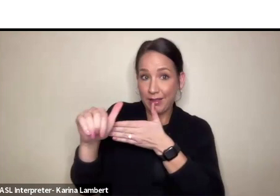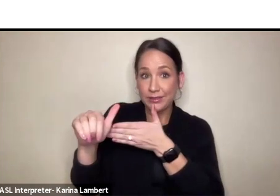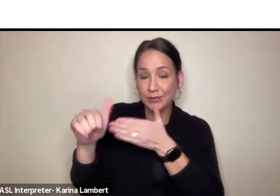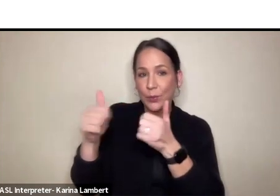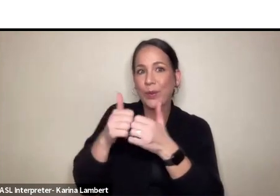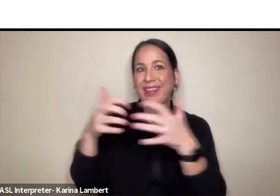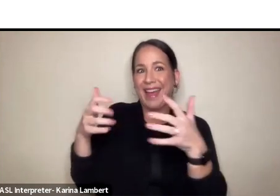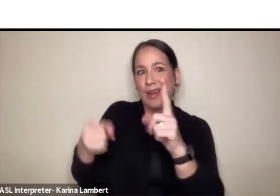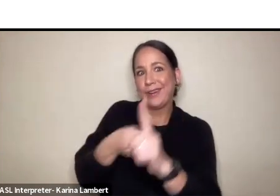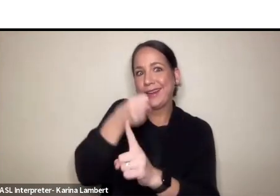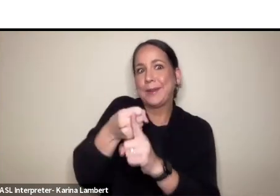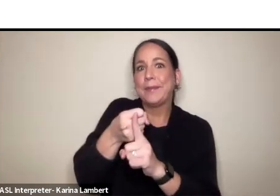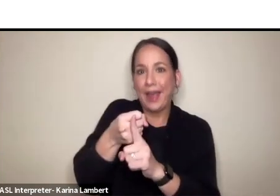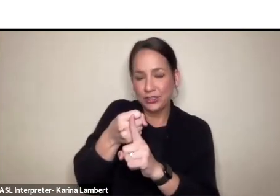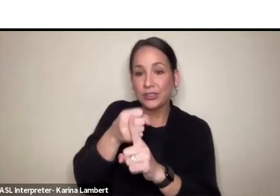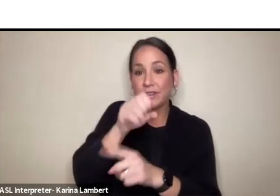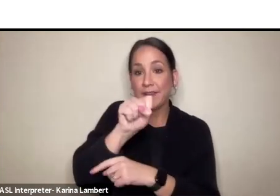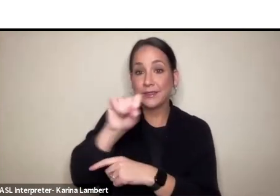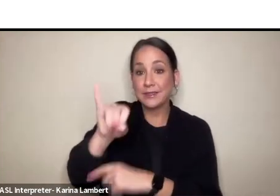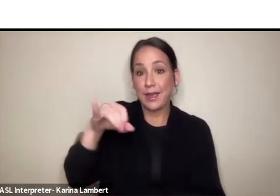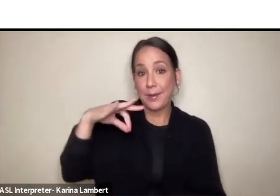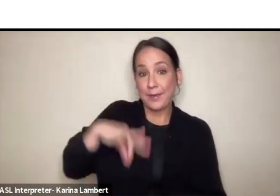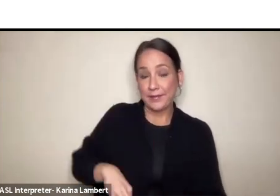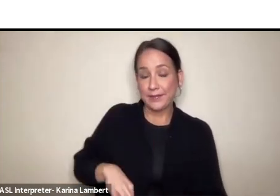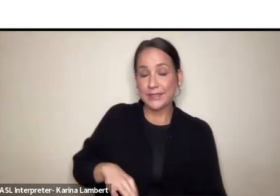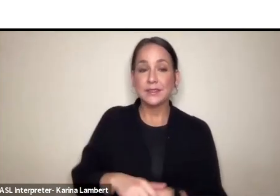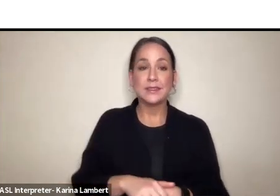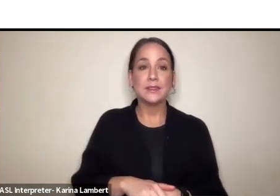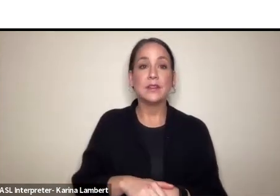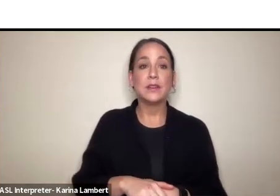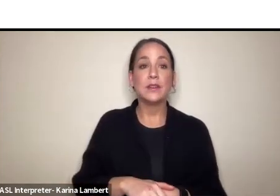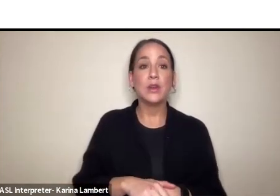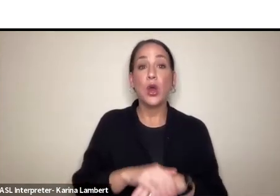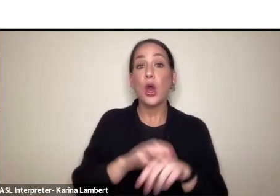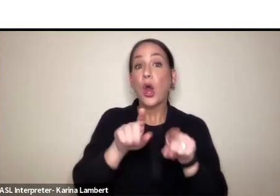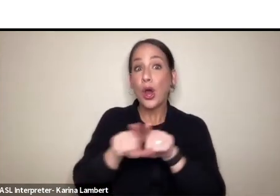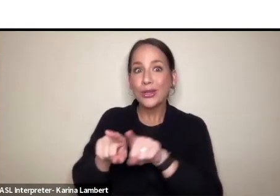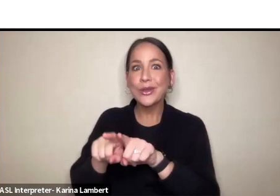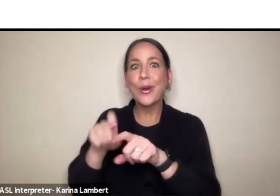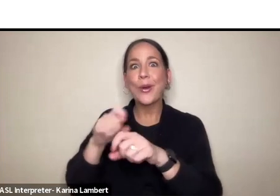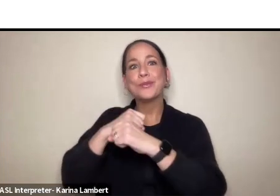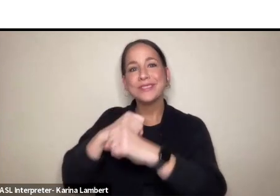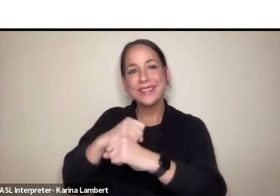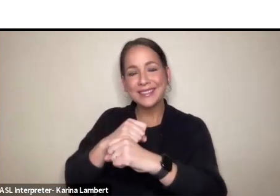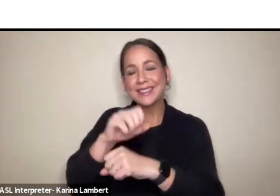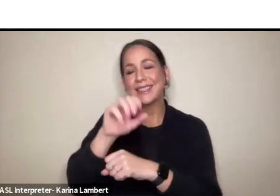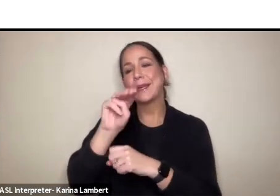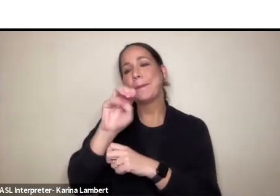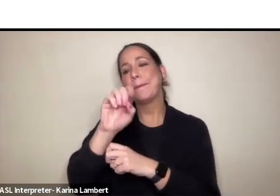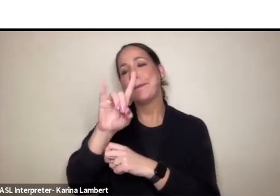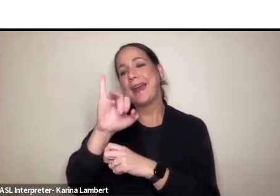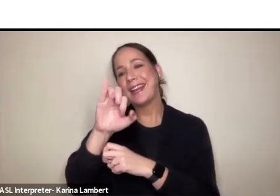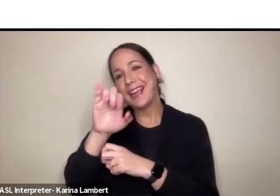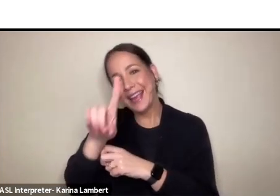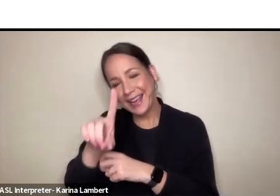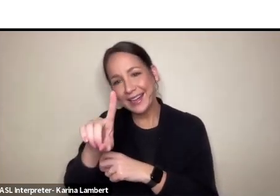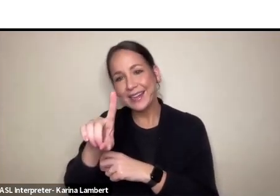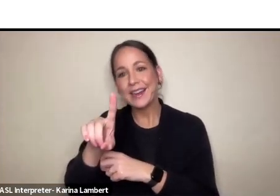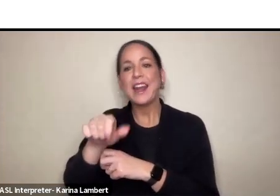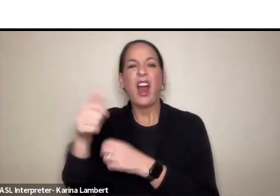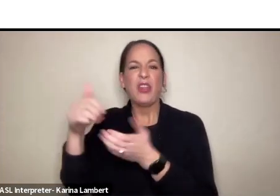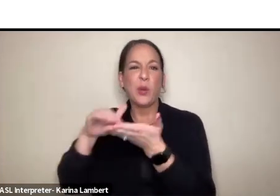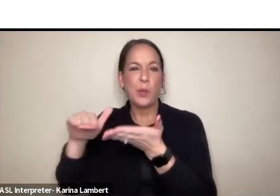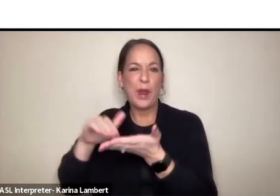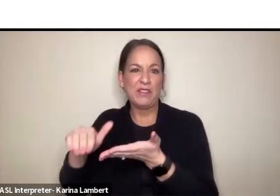SSI benefits. And also being able to protect the Medicaid and the other waivers that they may